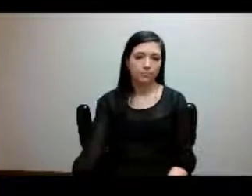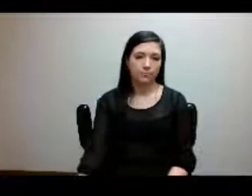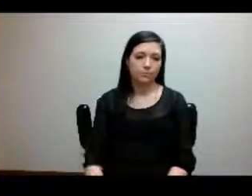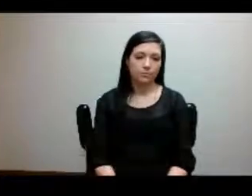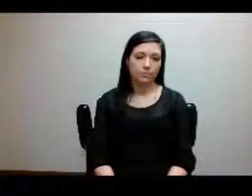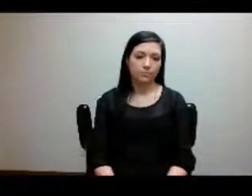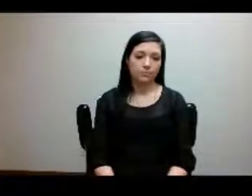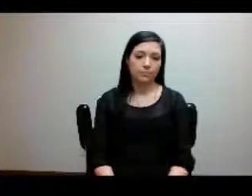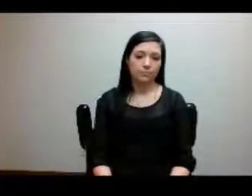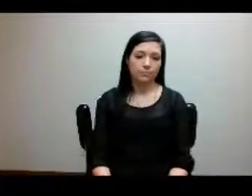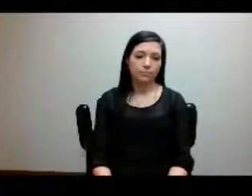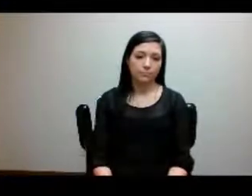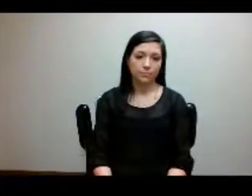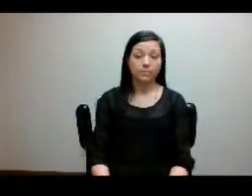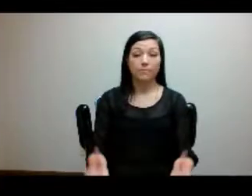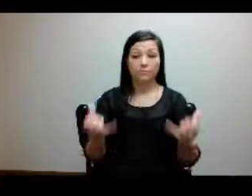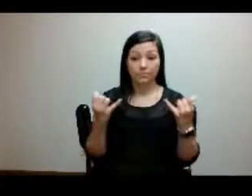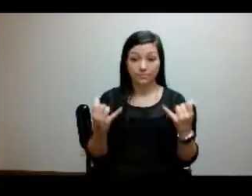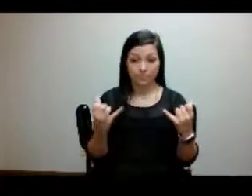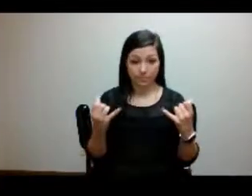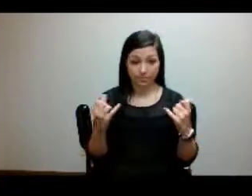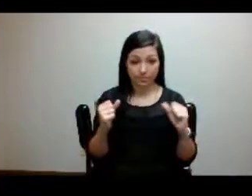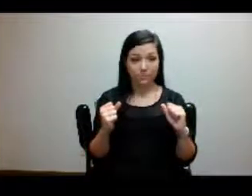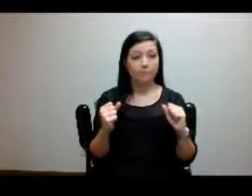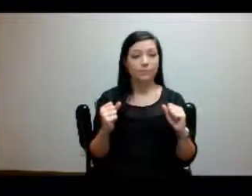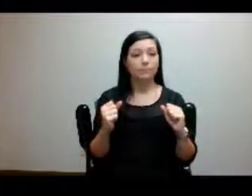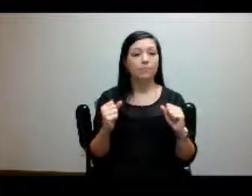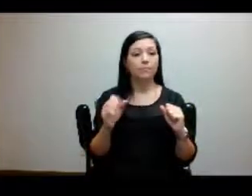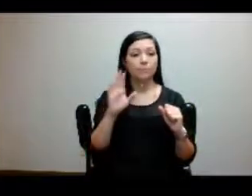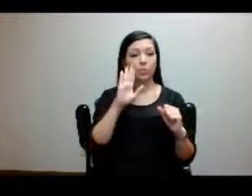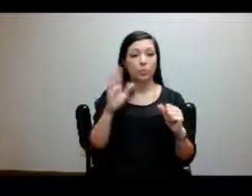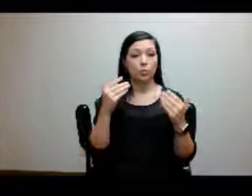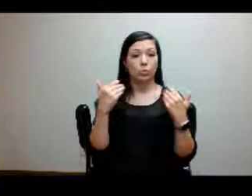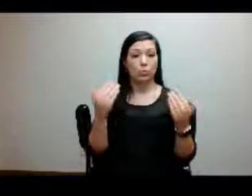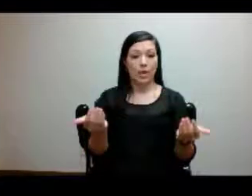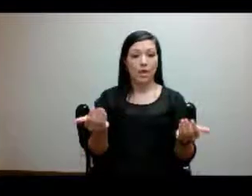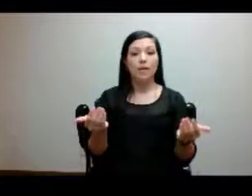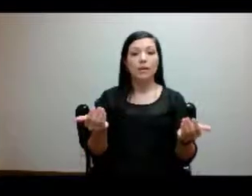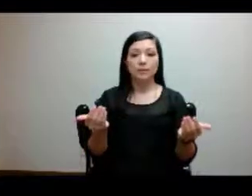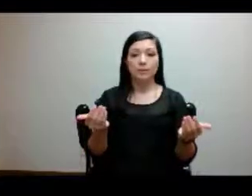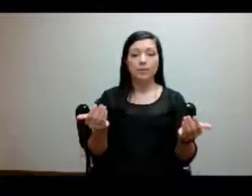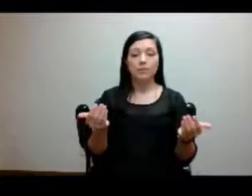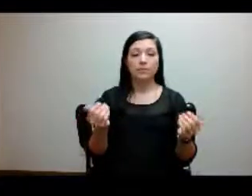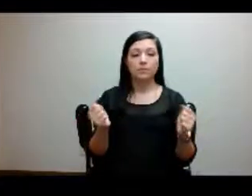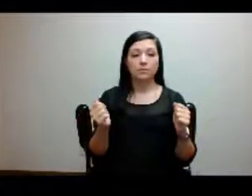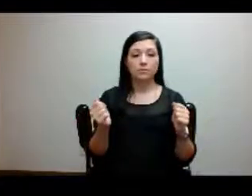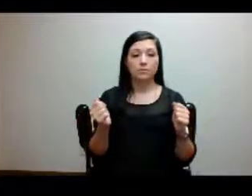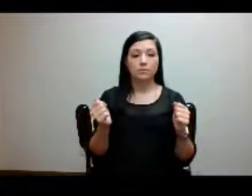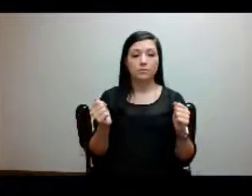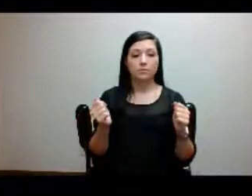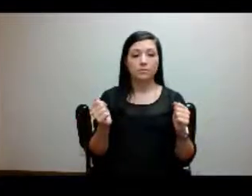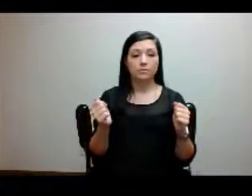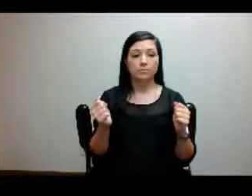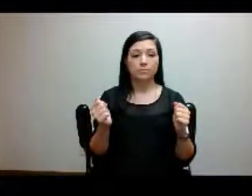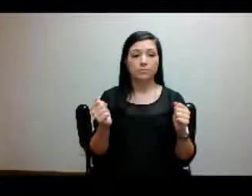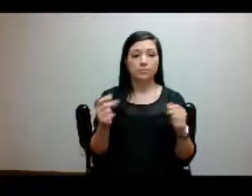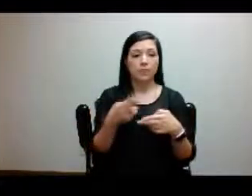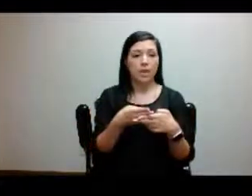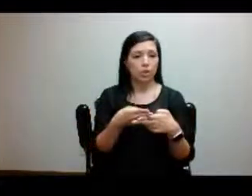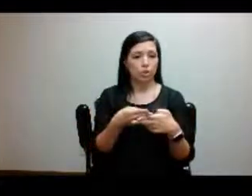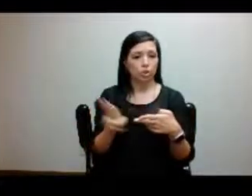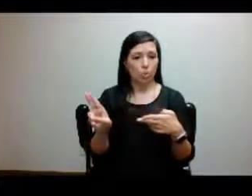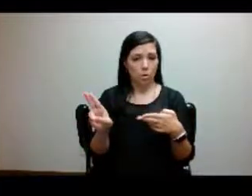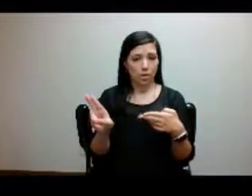So at this point, we are going to roll into a